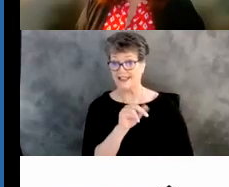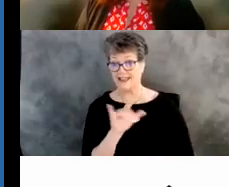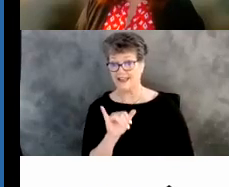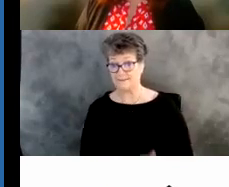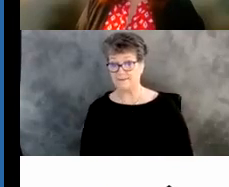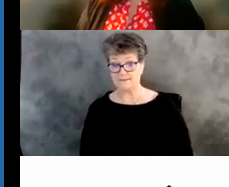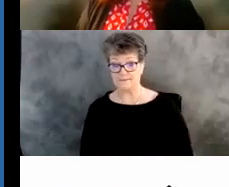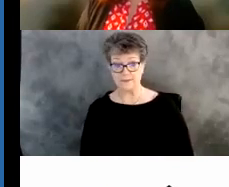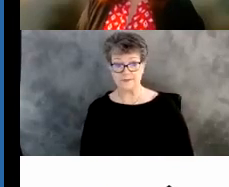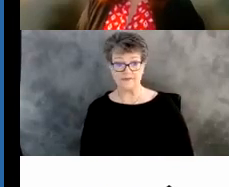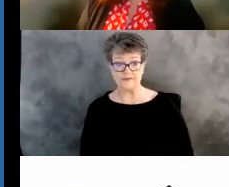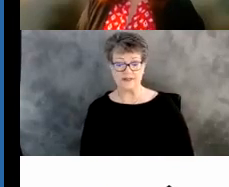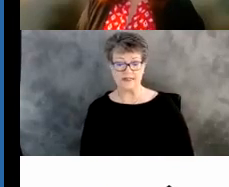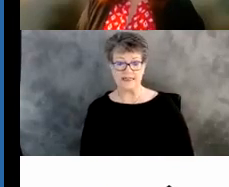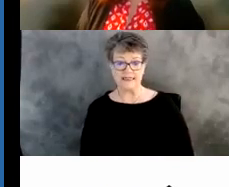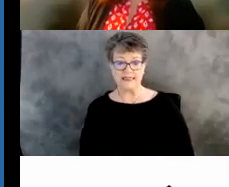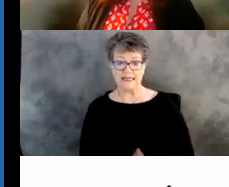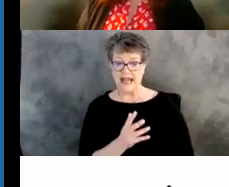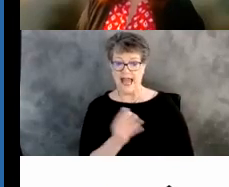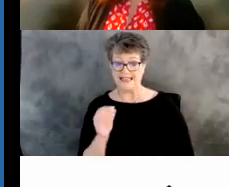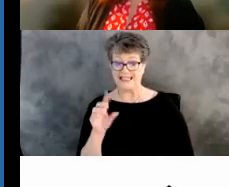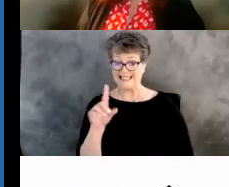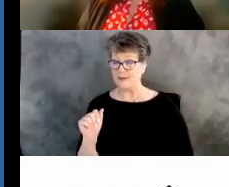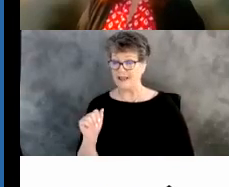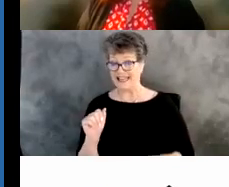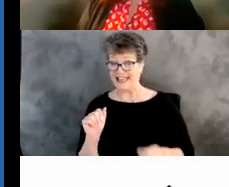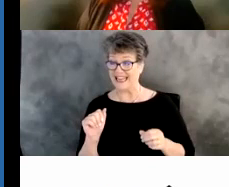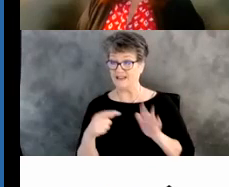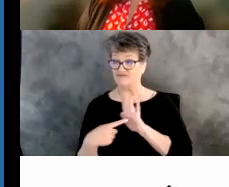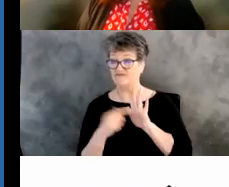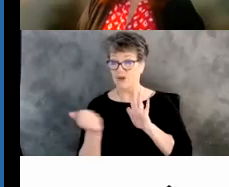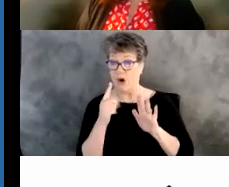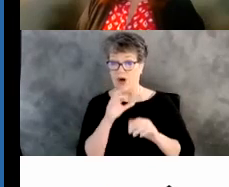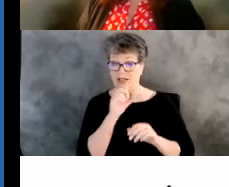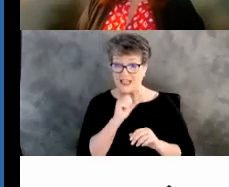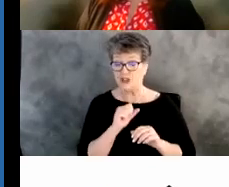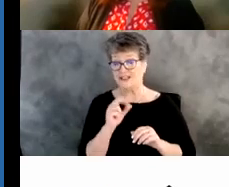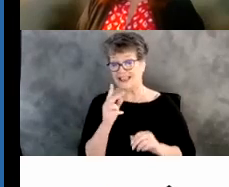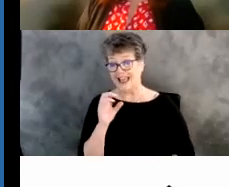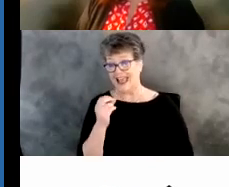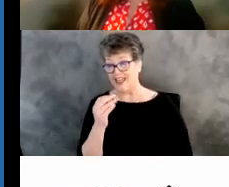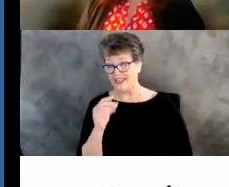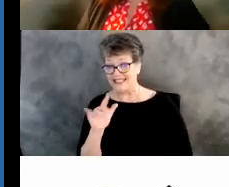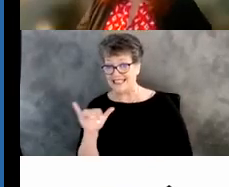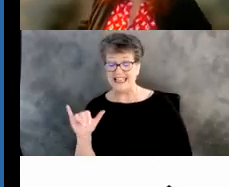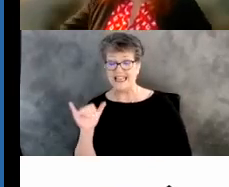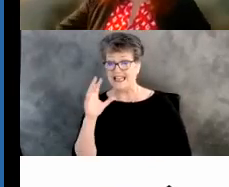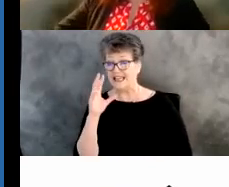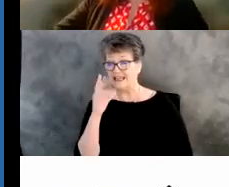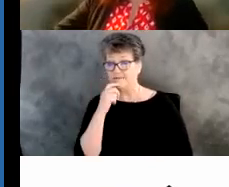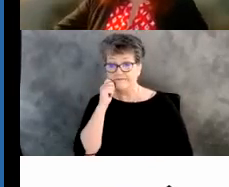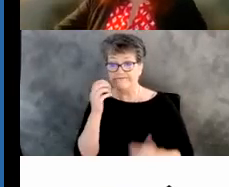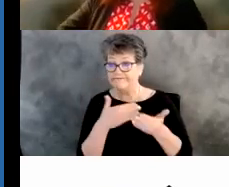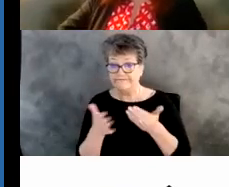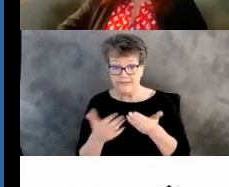identities. And so disability is present across all ages, ethnicities, and cultures, and anyone may join the disability